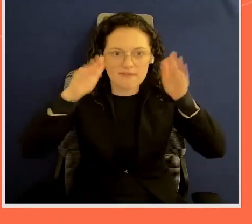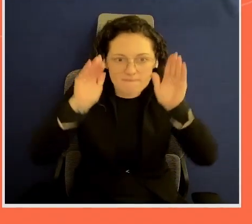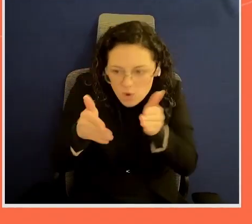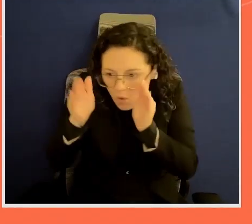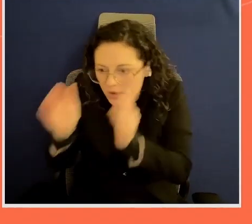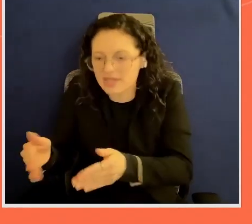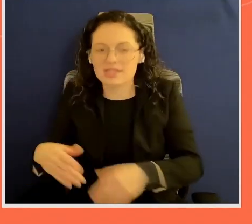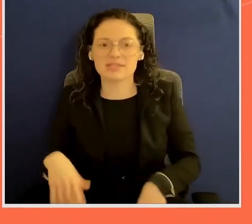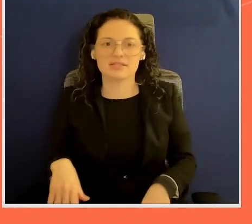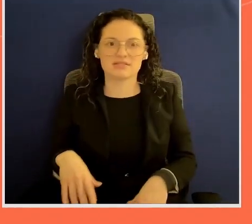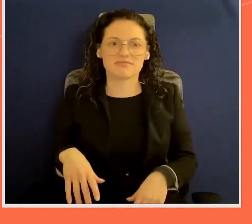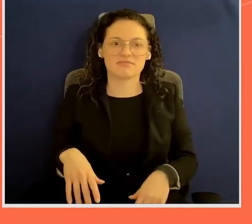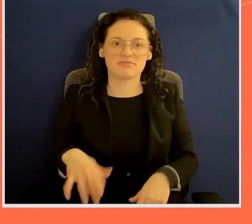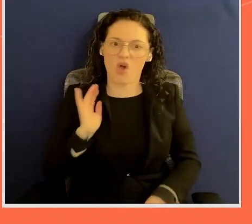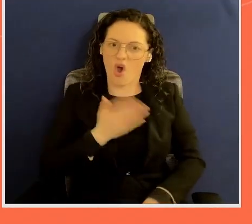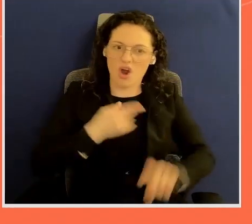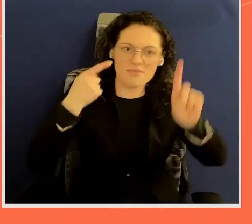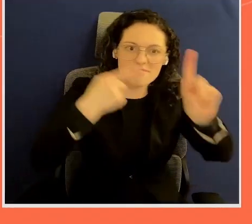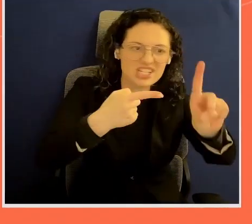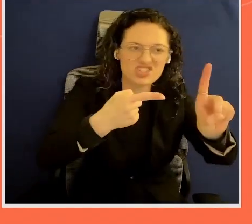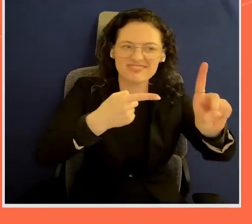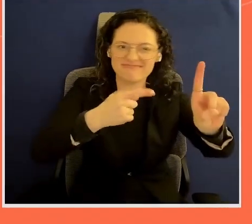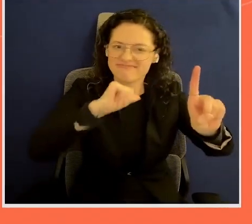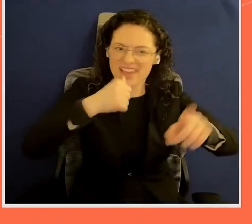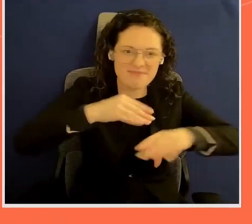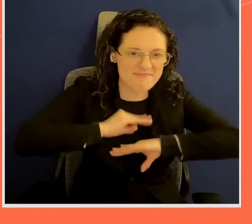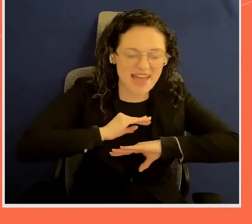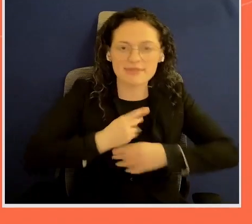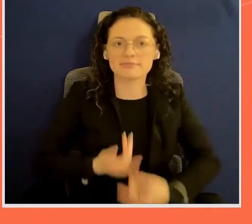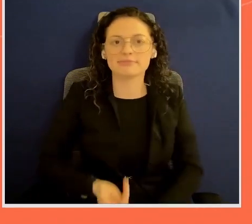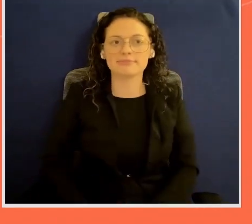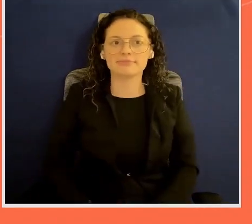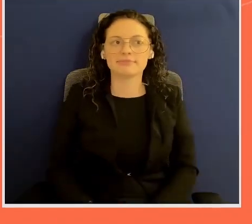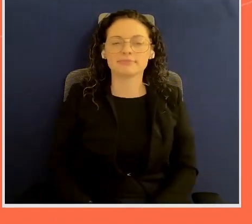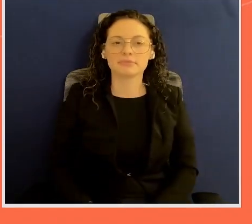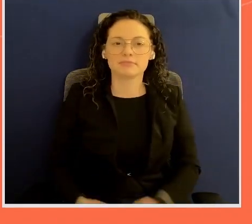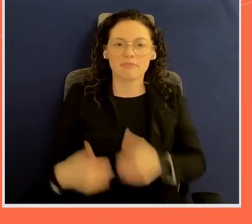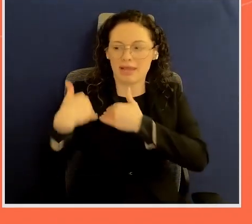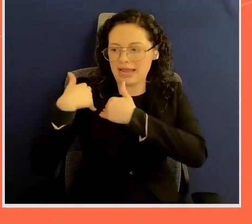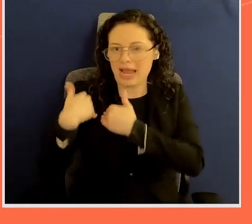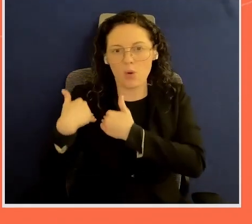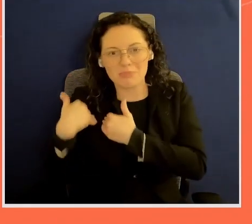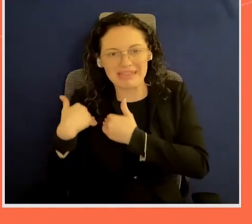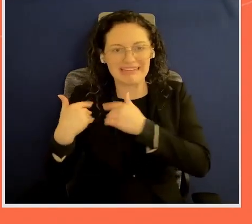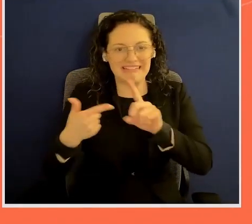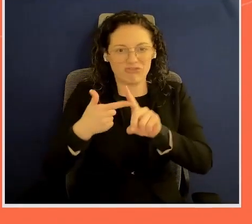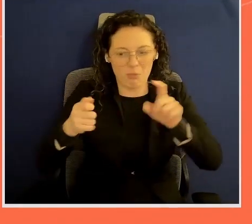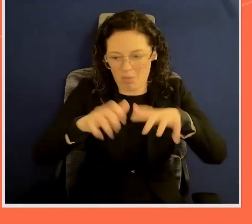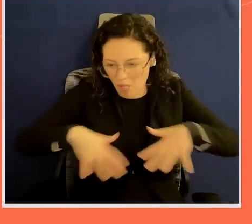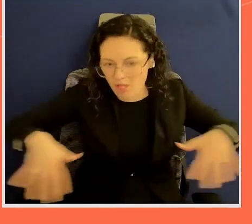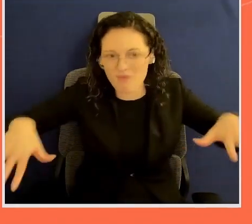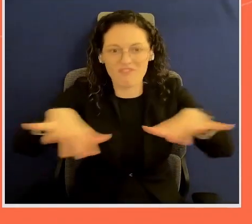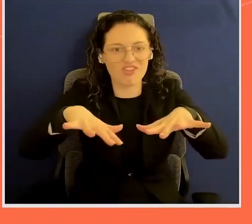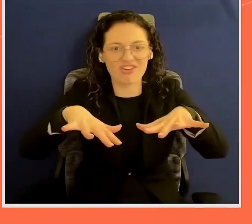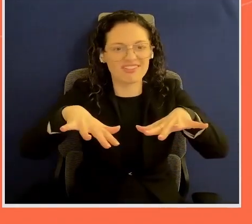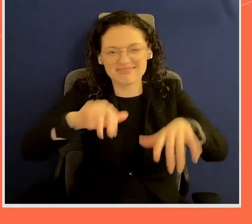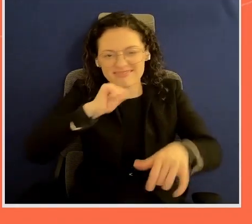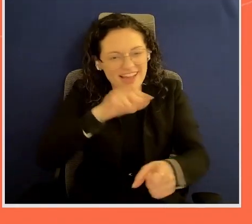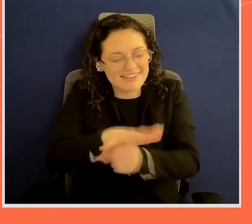public services and pile on more debt, which now is equivalent to our GDP. Palau's